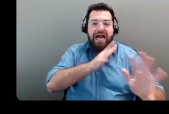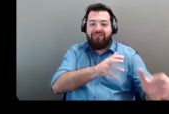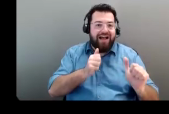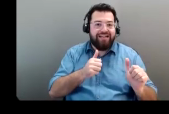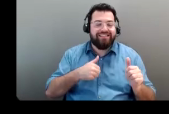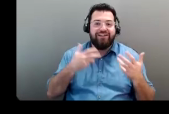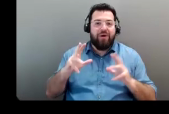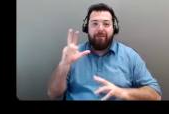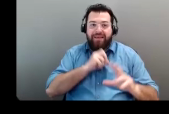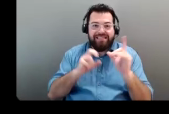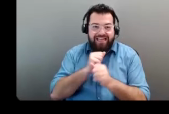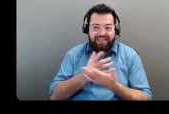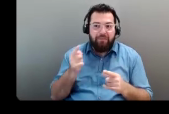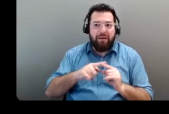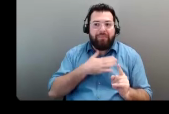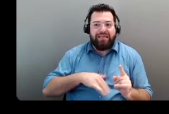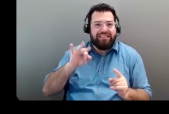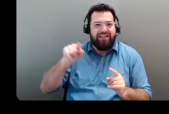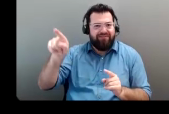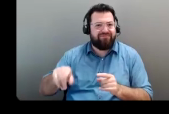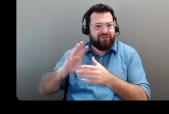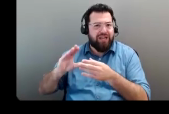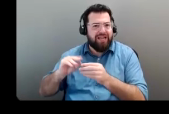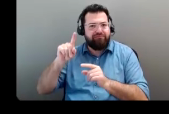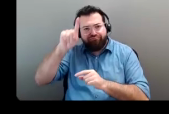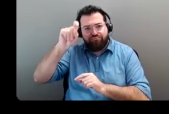miss topics here, but please drop any questions that you have in